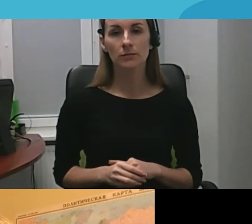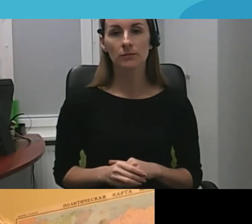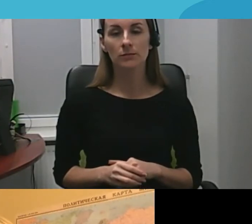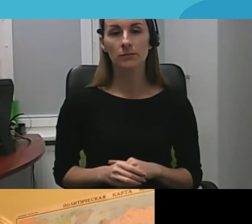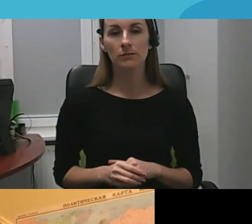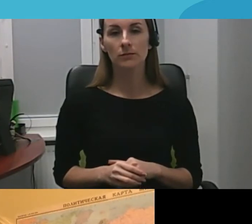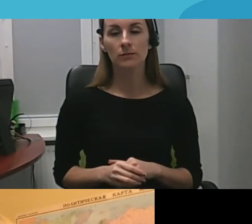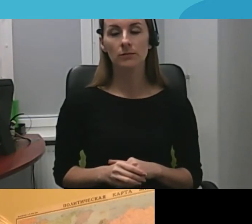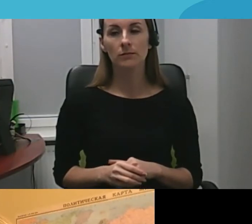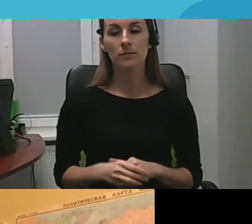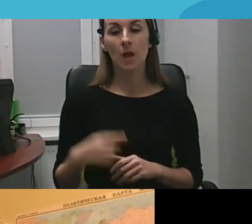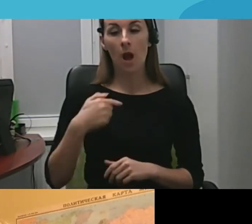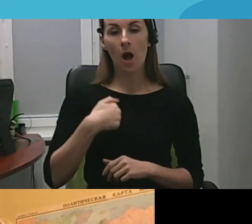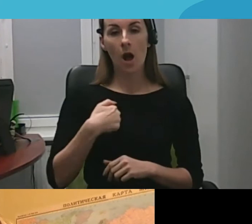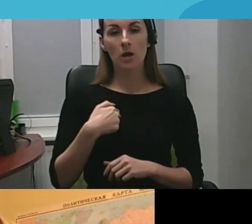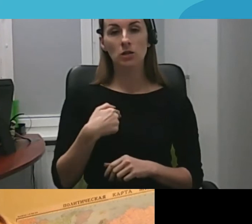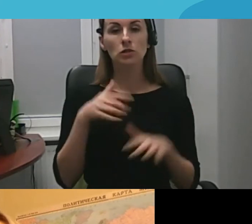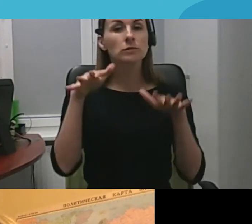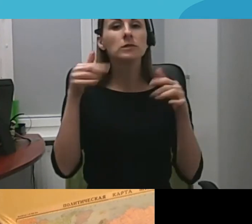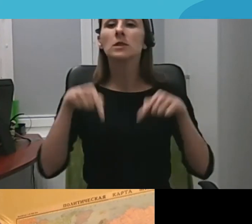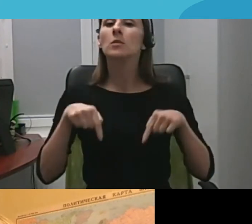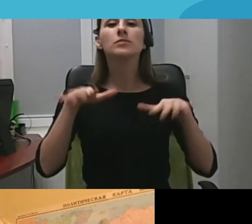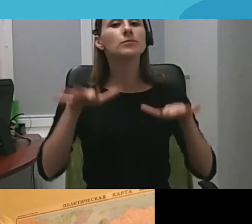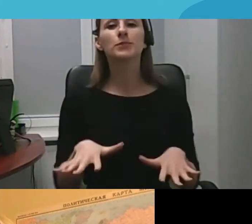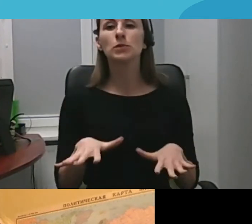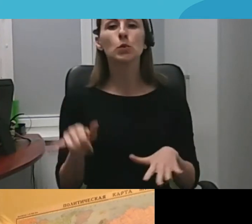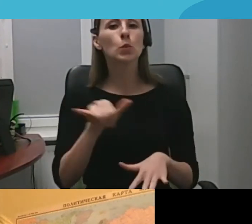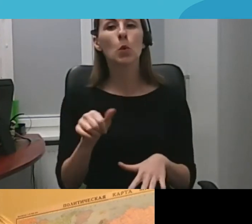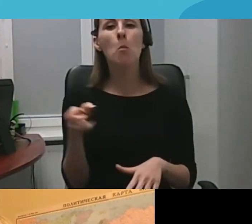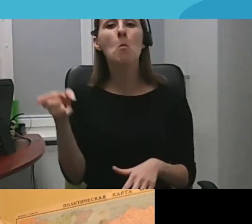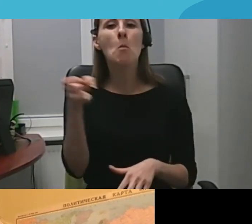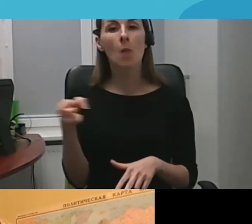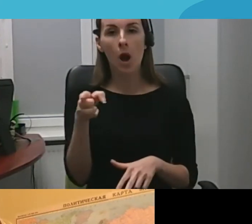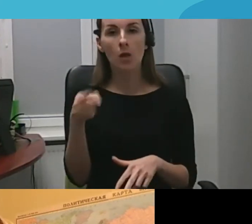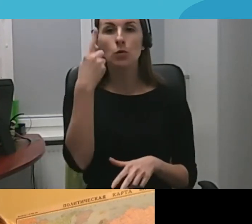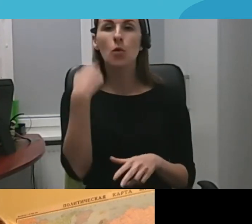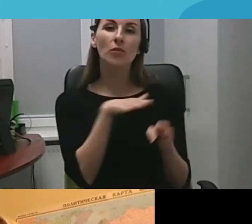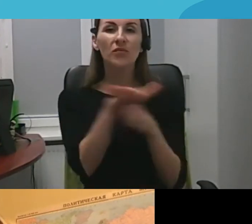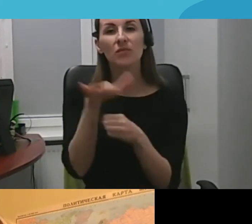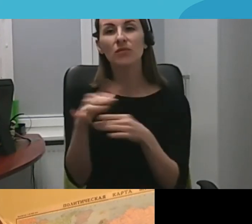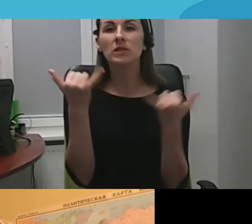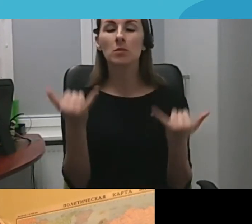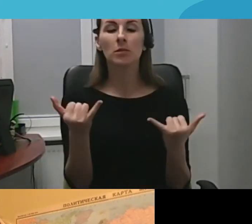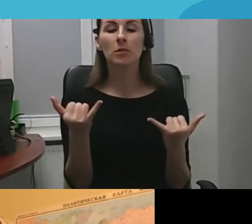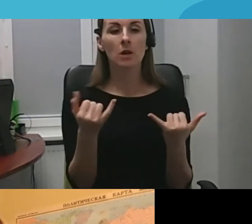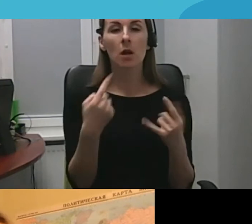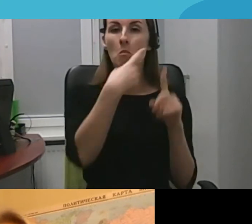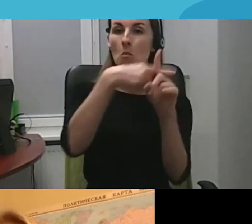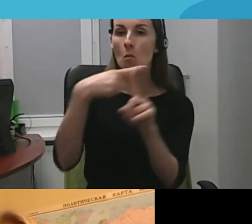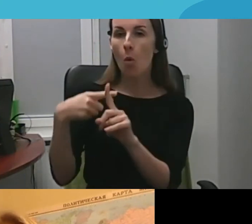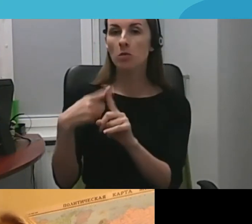what's going on now, just really one sentence. And I mean, positively, we are still protesting. And I think this is something that is